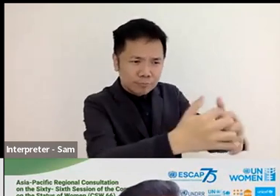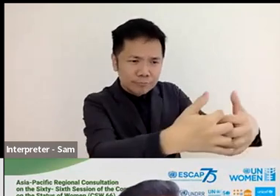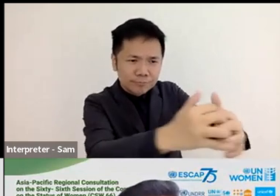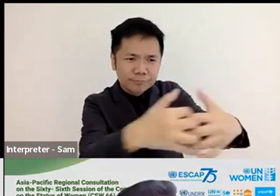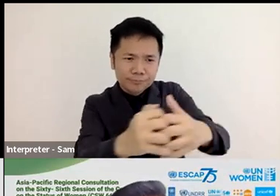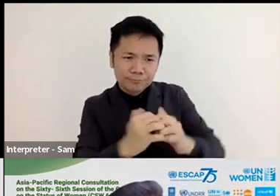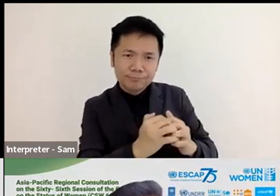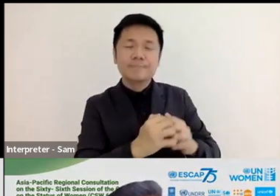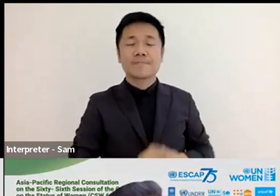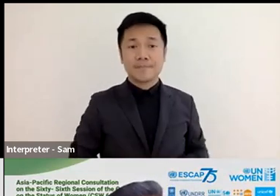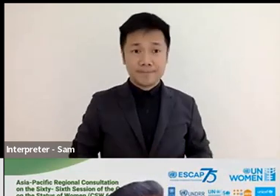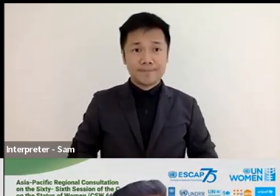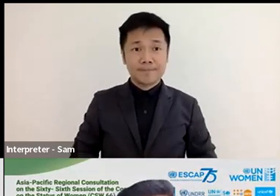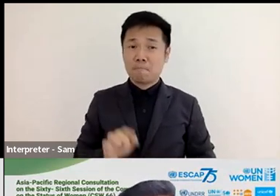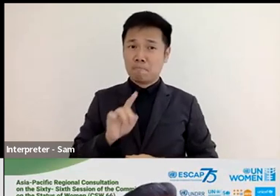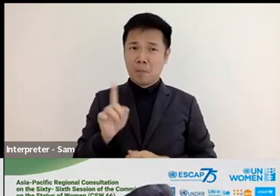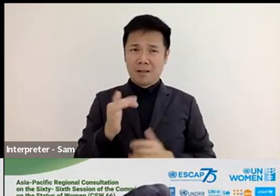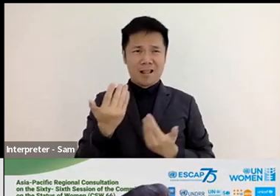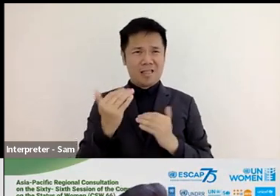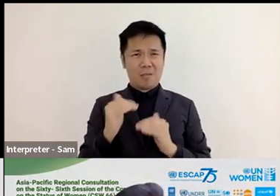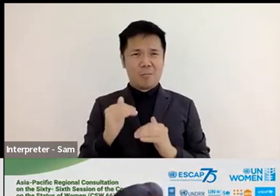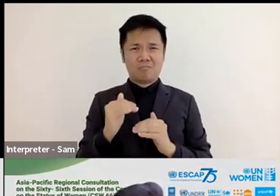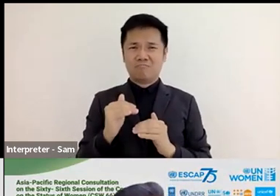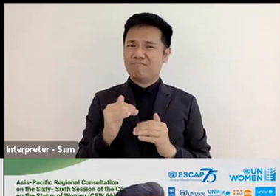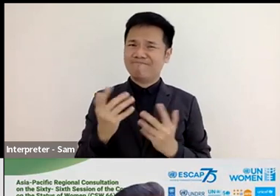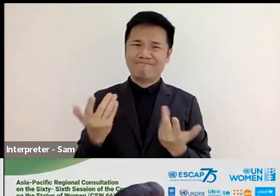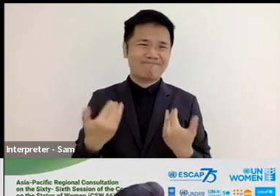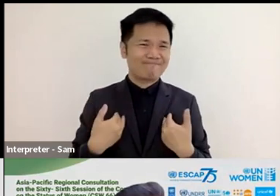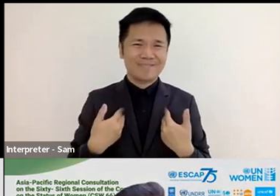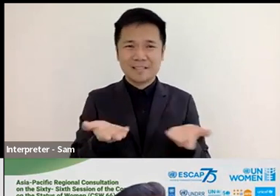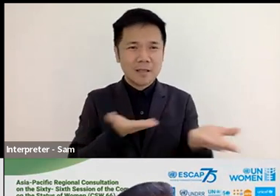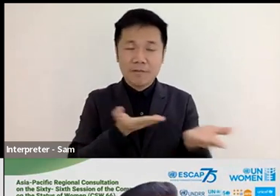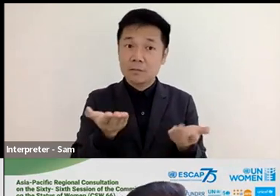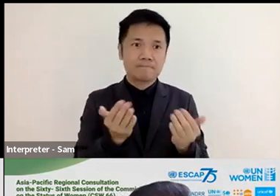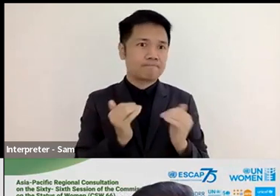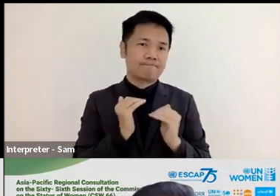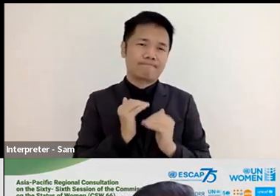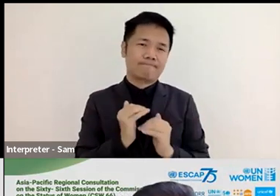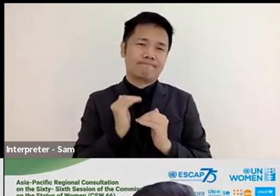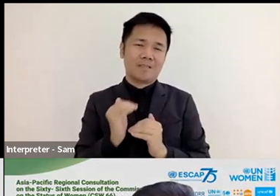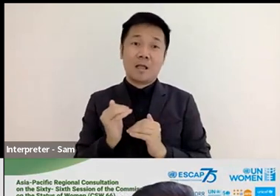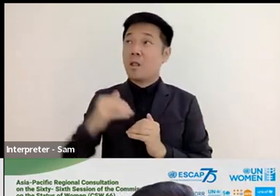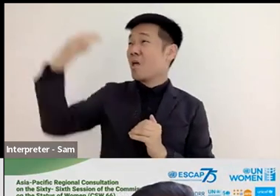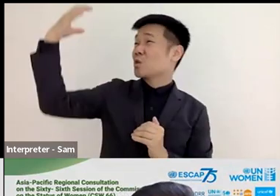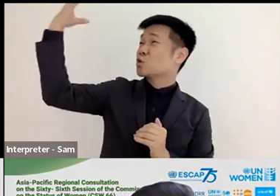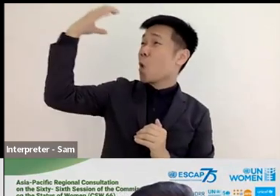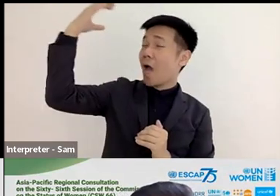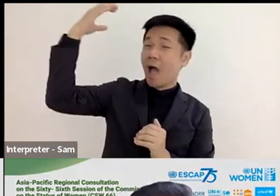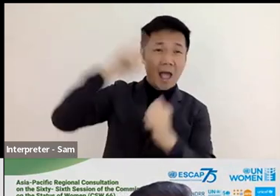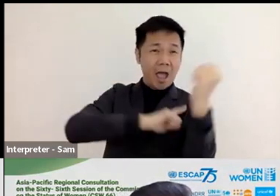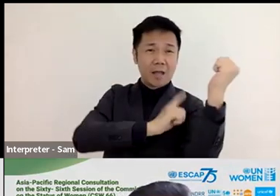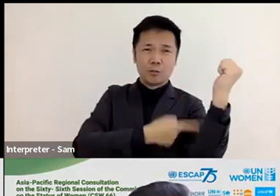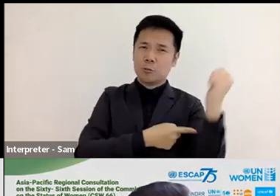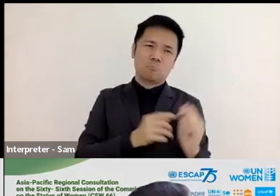services, very limited capacity of local service on solar drying. And then